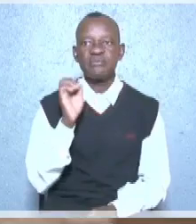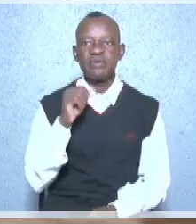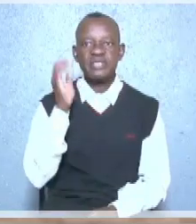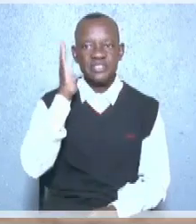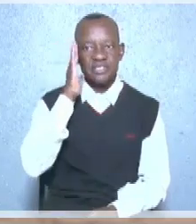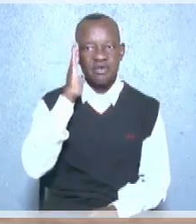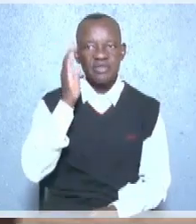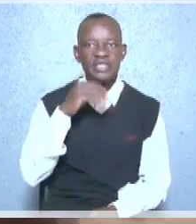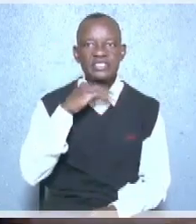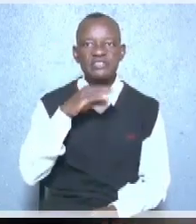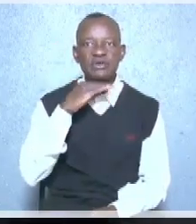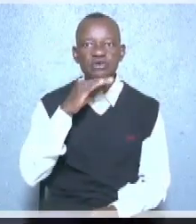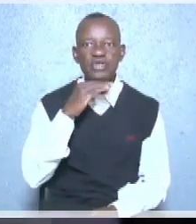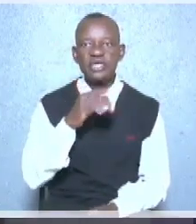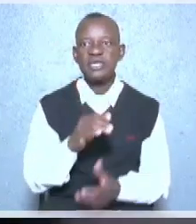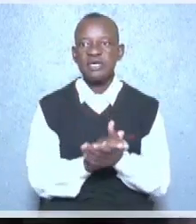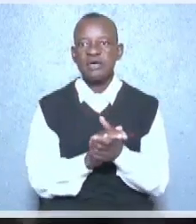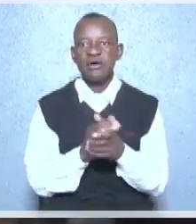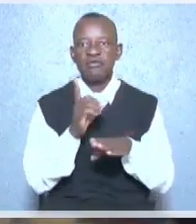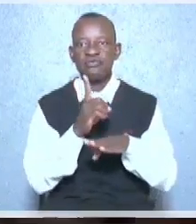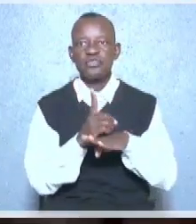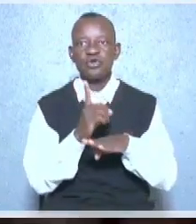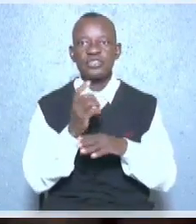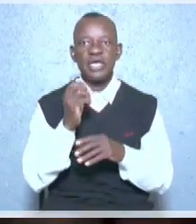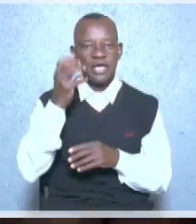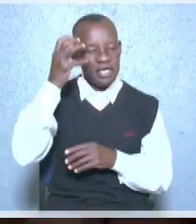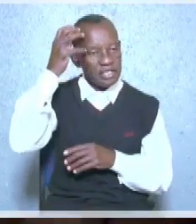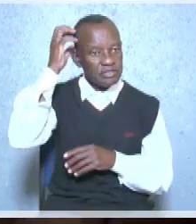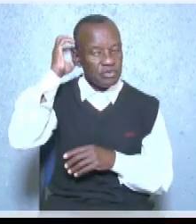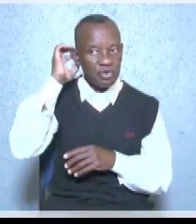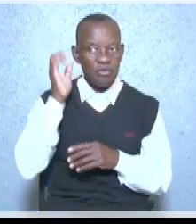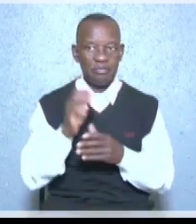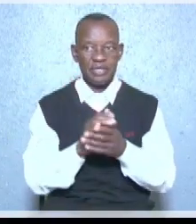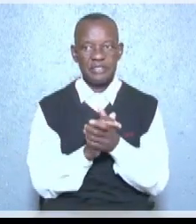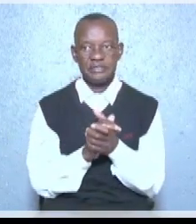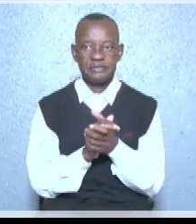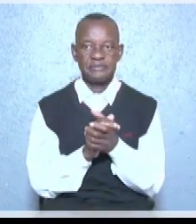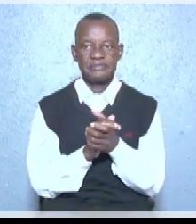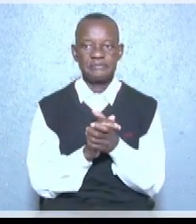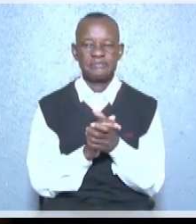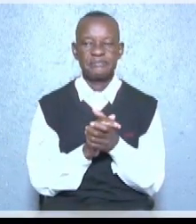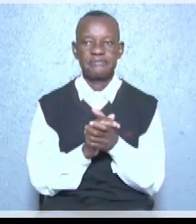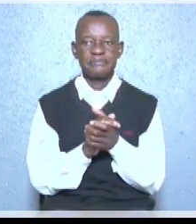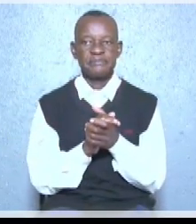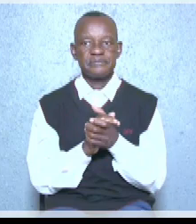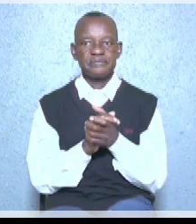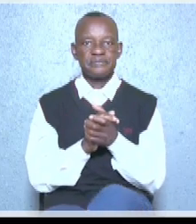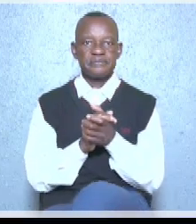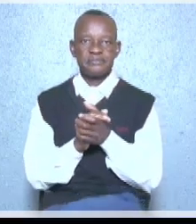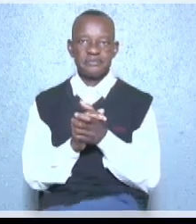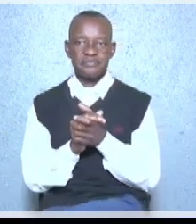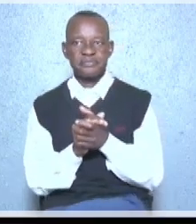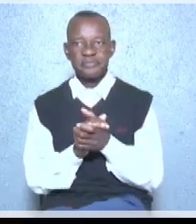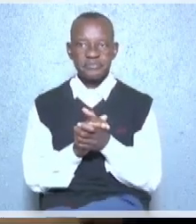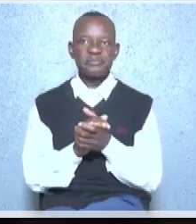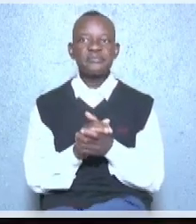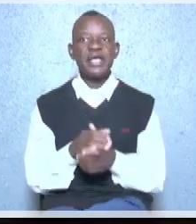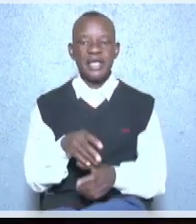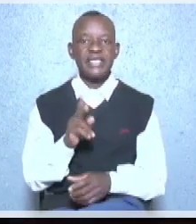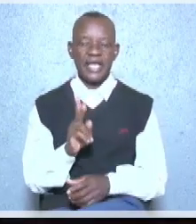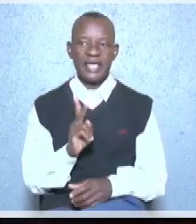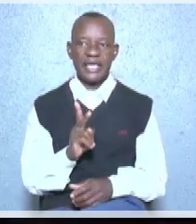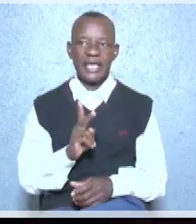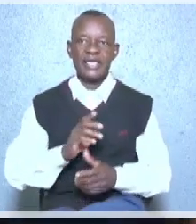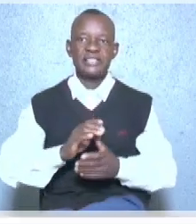the screenplay, and then he changed it the way he wanted to be, with also Femi Kayode, who was